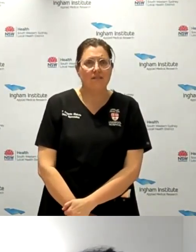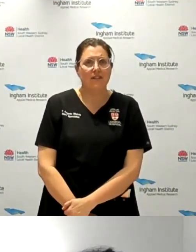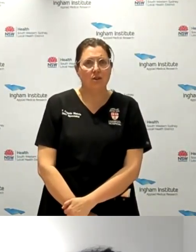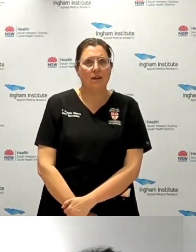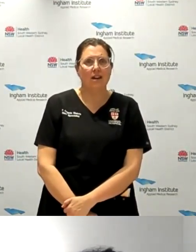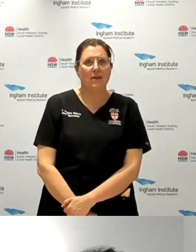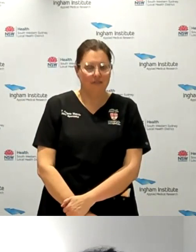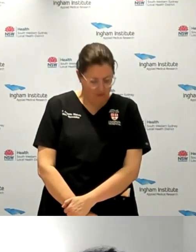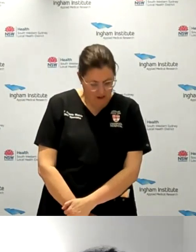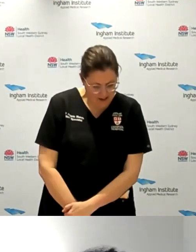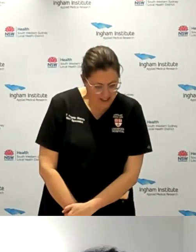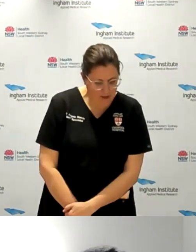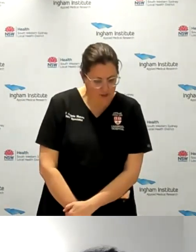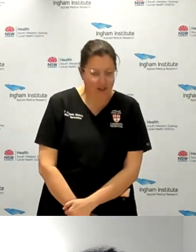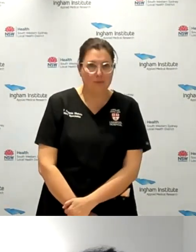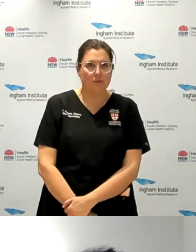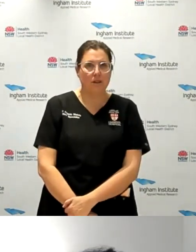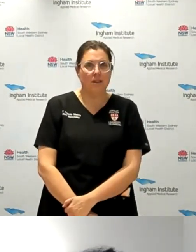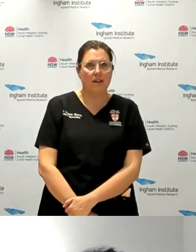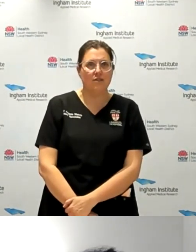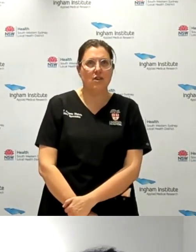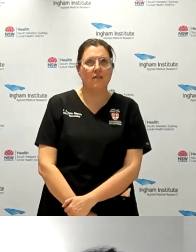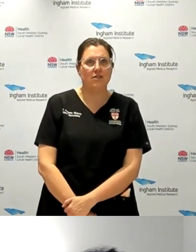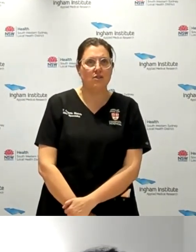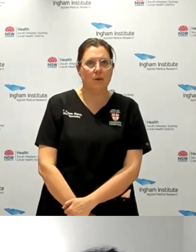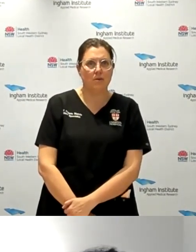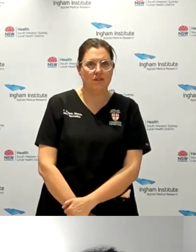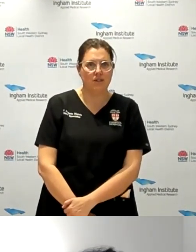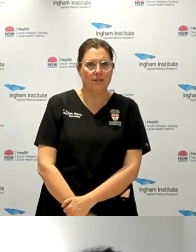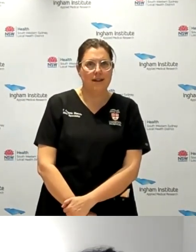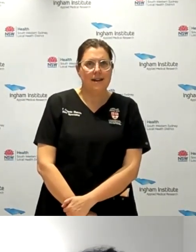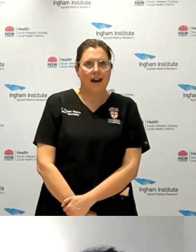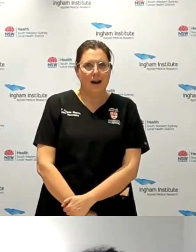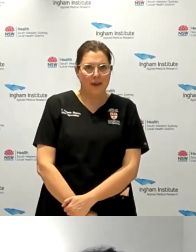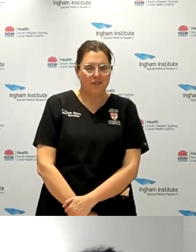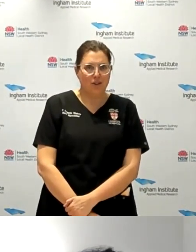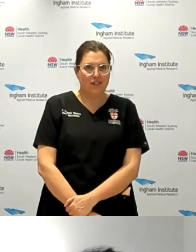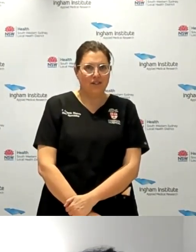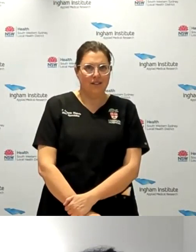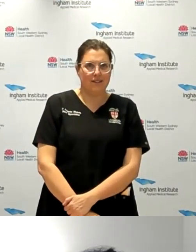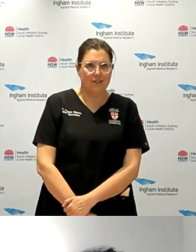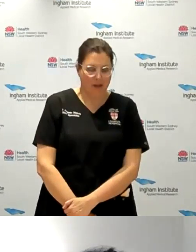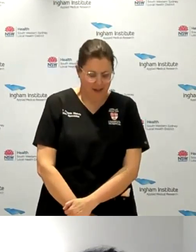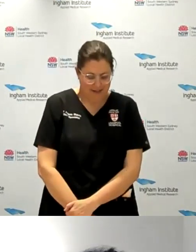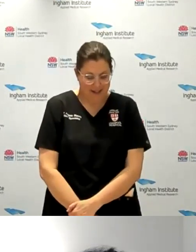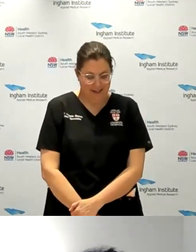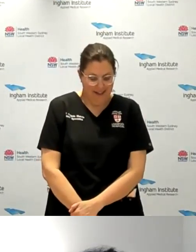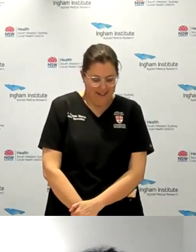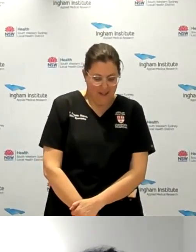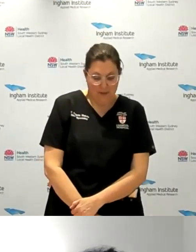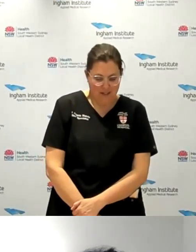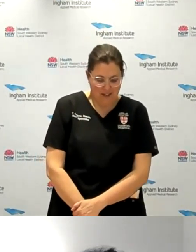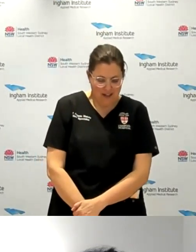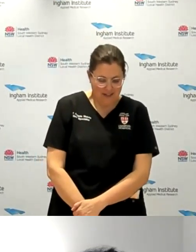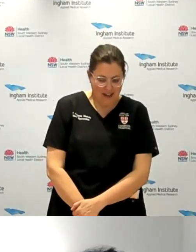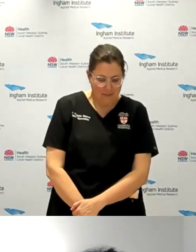it's now time for Q&A. We've run a little bit over time, so we'll only have time for two quick questions. As co-chair, I'd like to